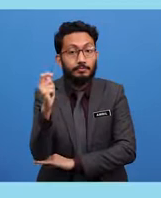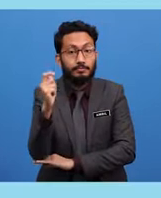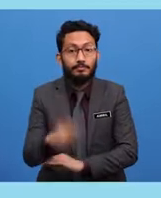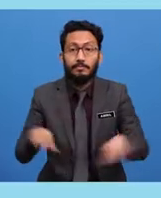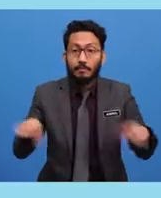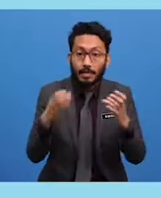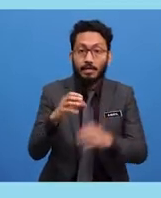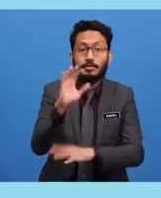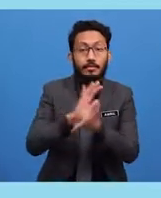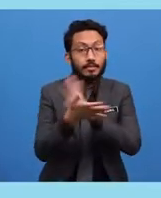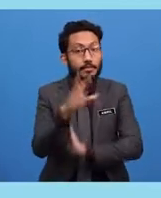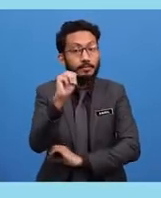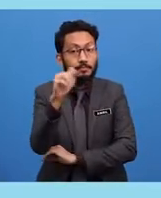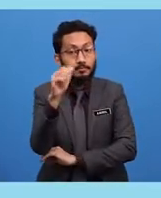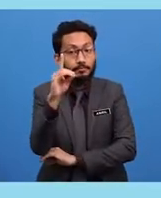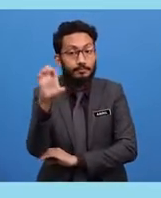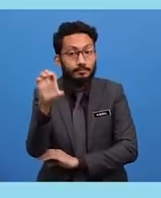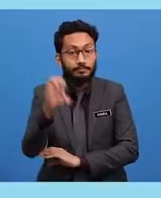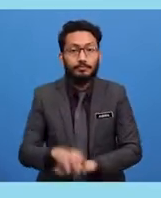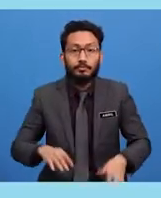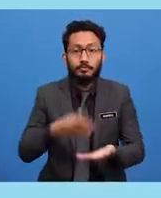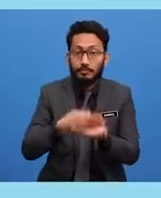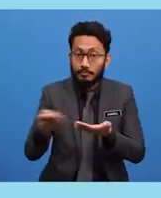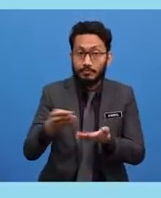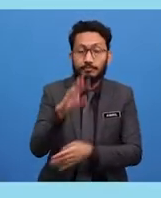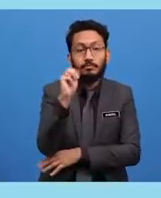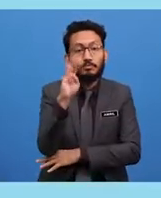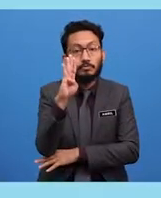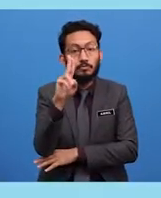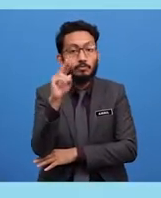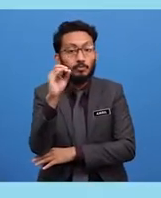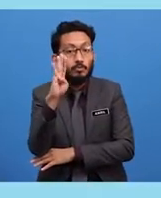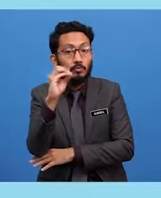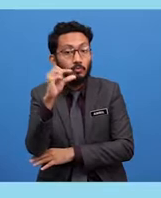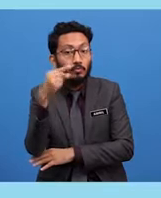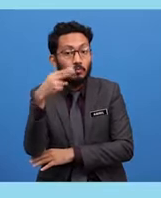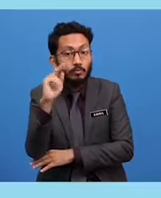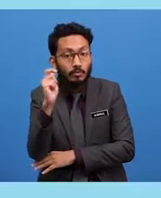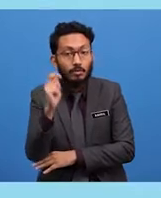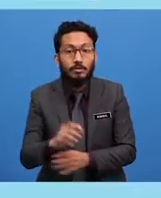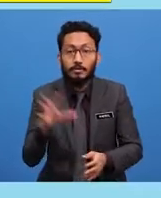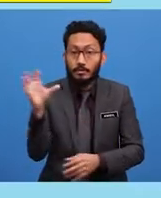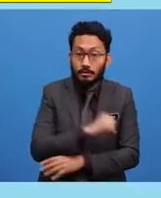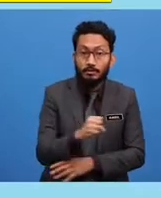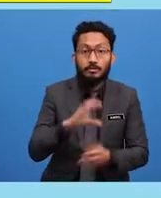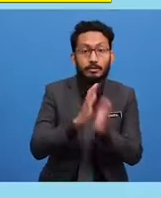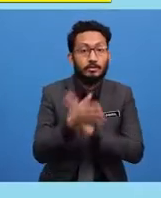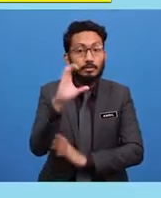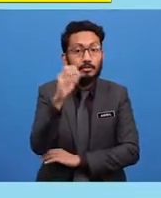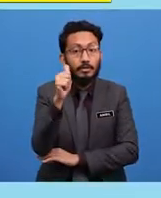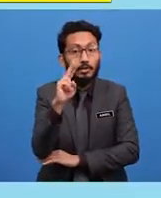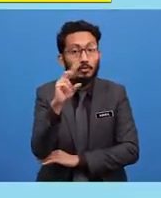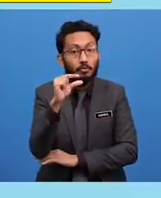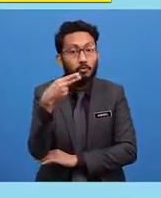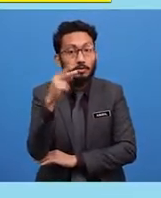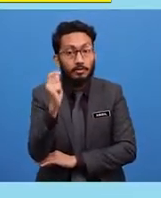and made, buy and bought, catch and caught, sell and sold,